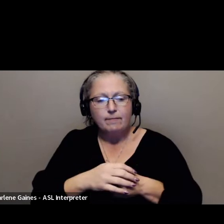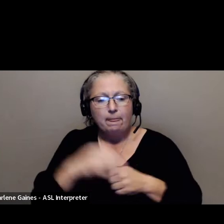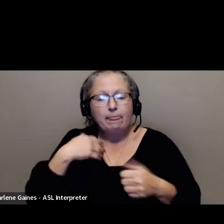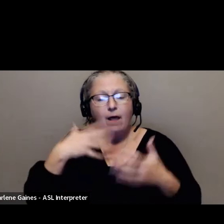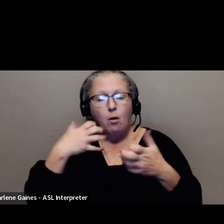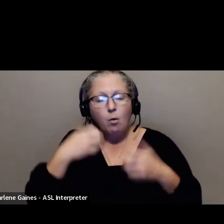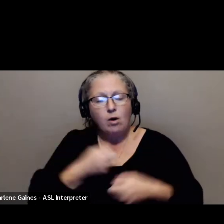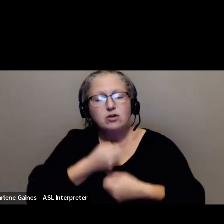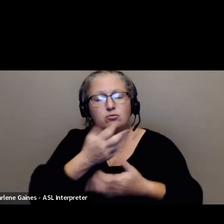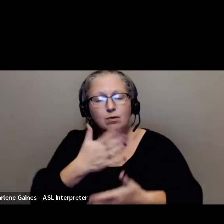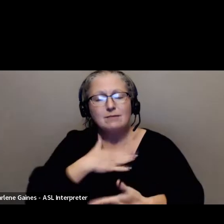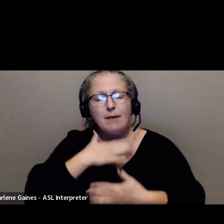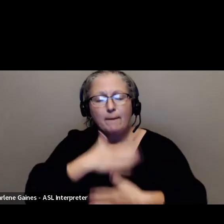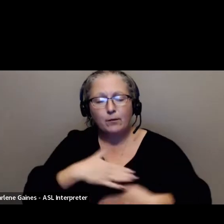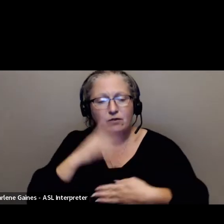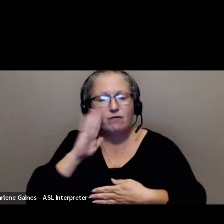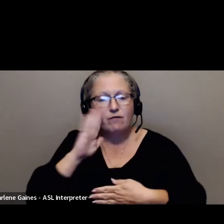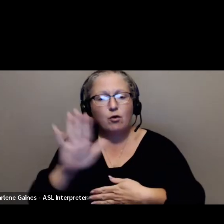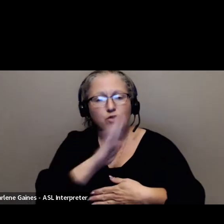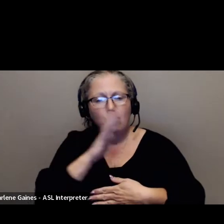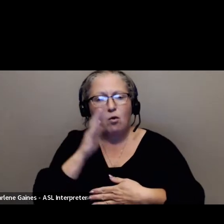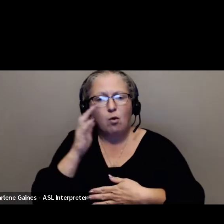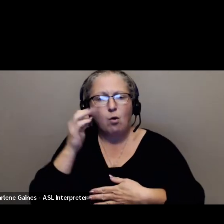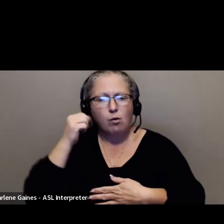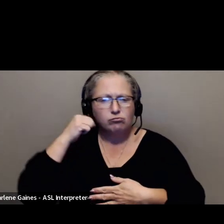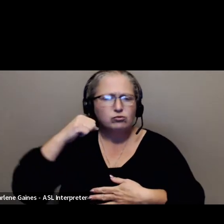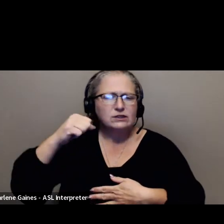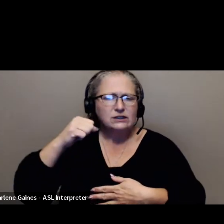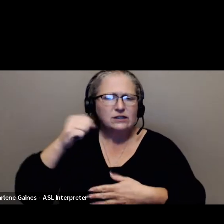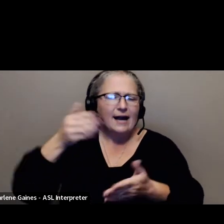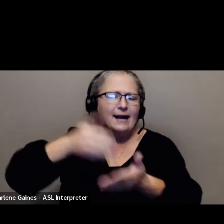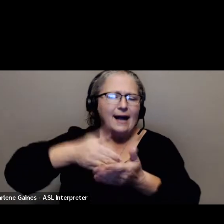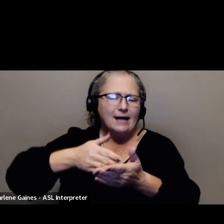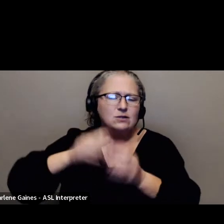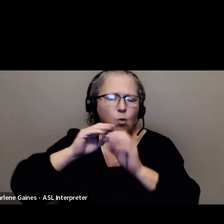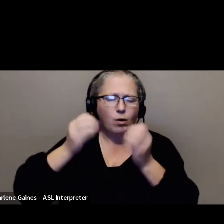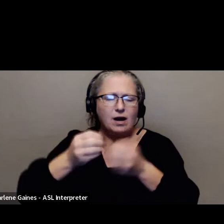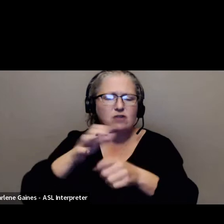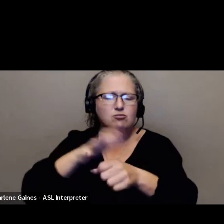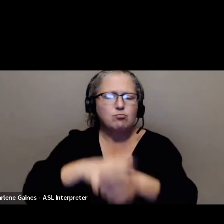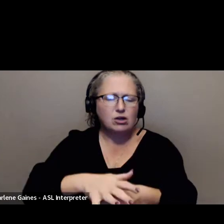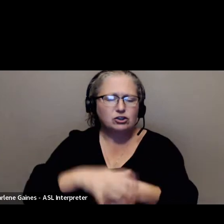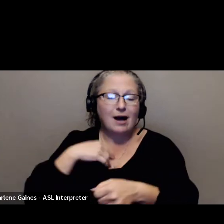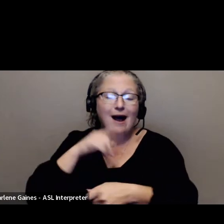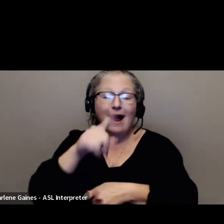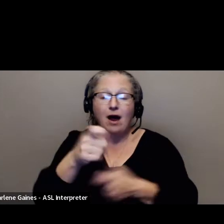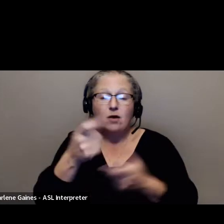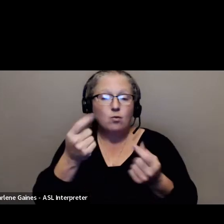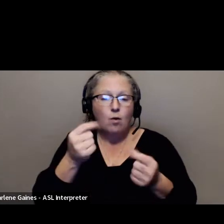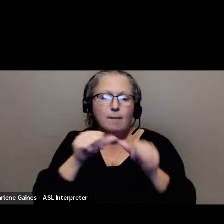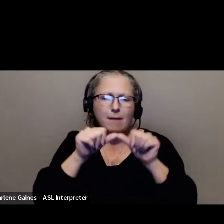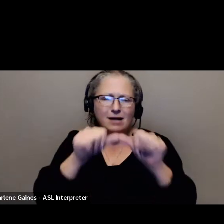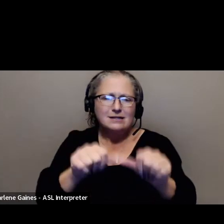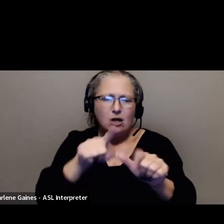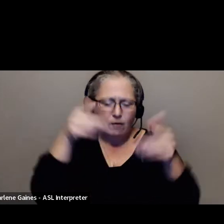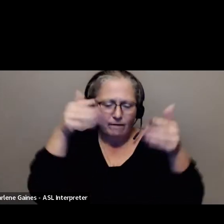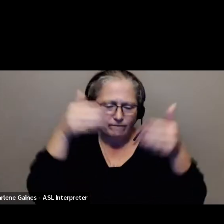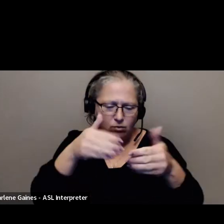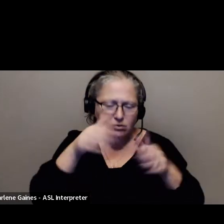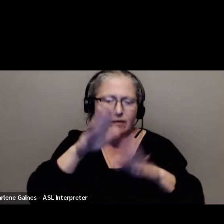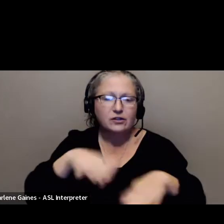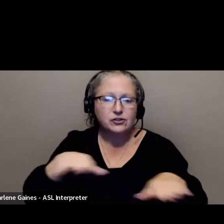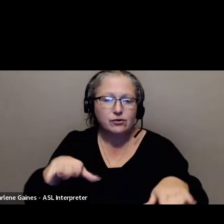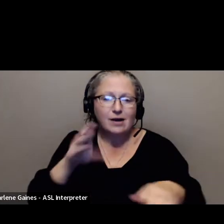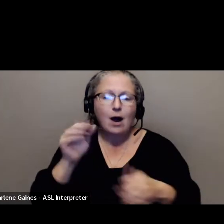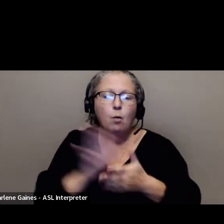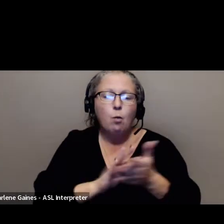to express my appreciation for your resilience against organized pressure. My ask is for you to maintain your focus on our children and